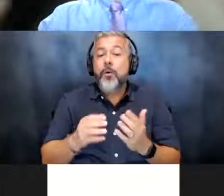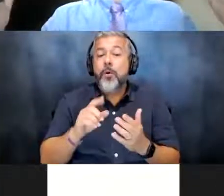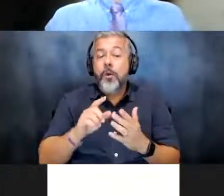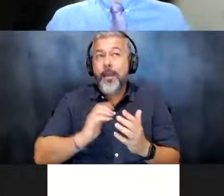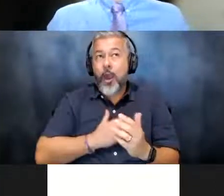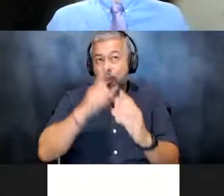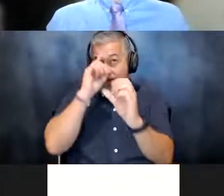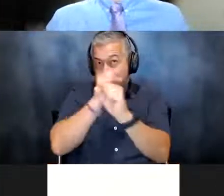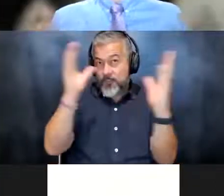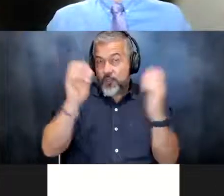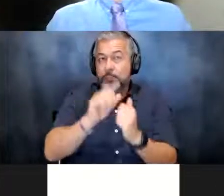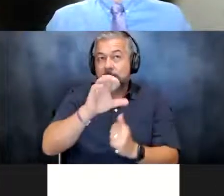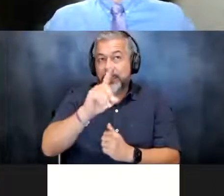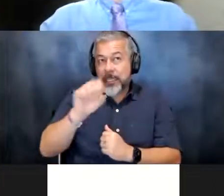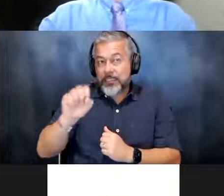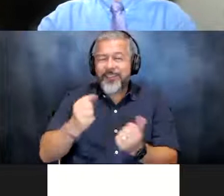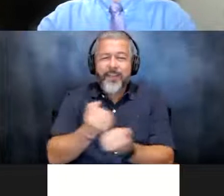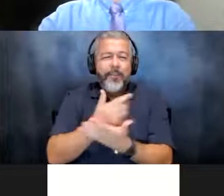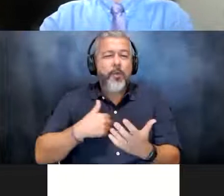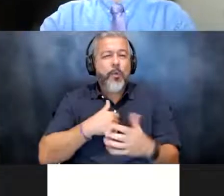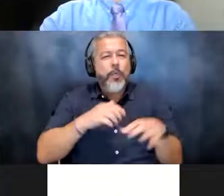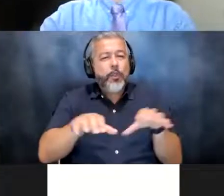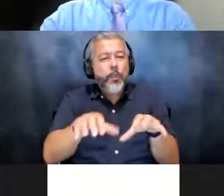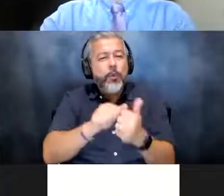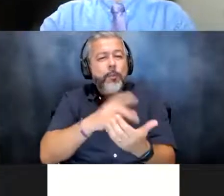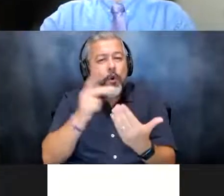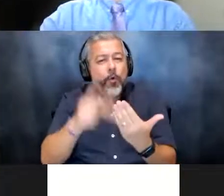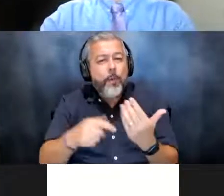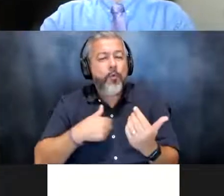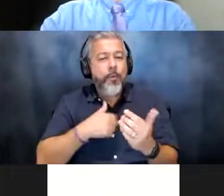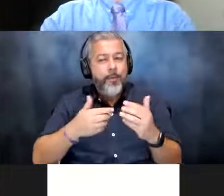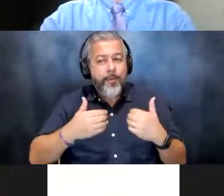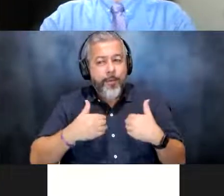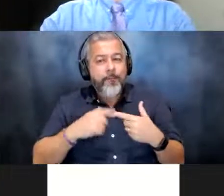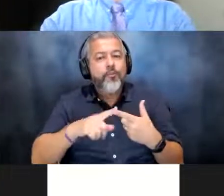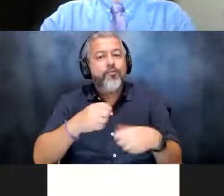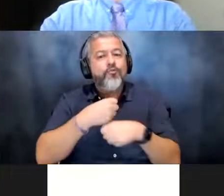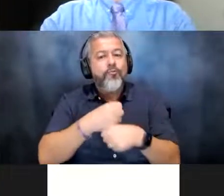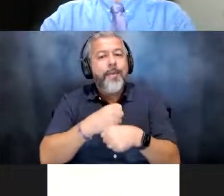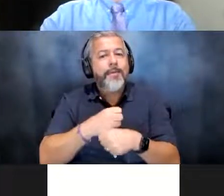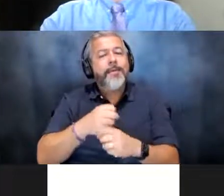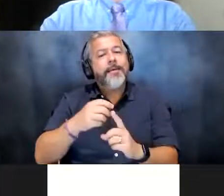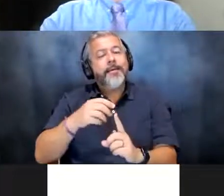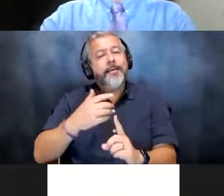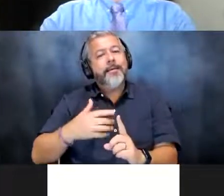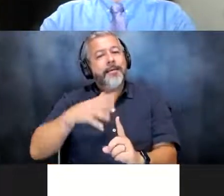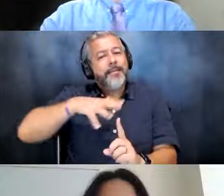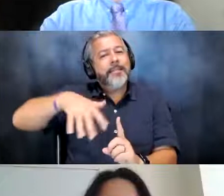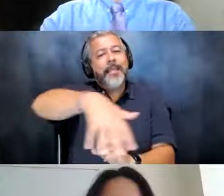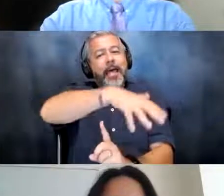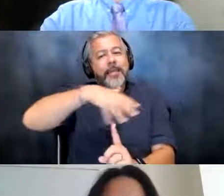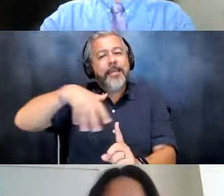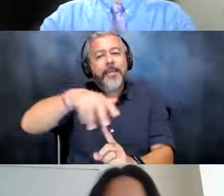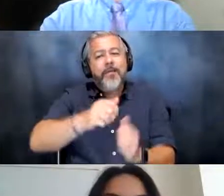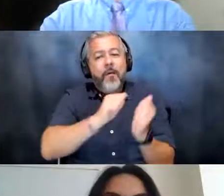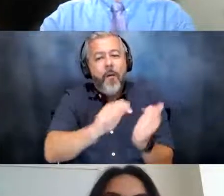and all of the things that we do, all of the programs that we have, is to create a society in which everyone can reach their highest level